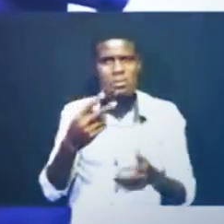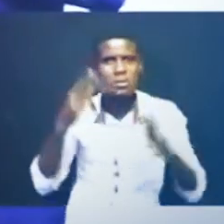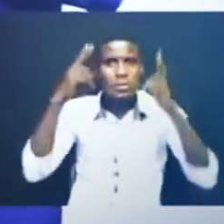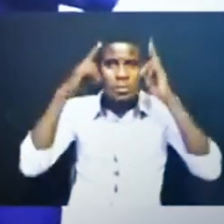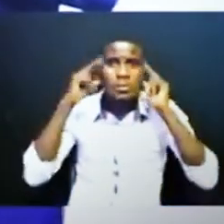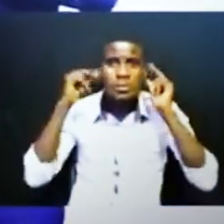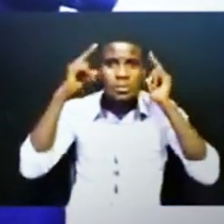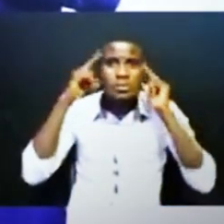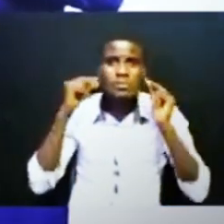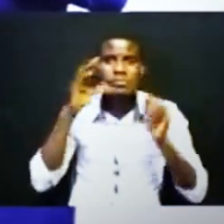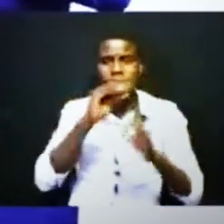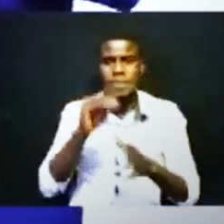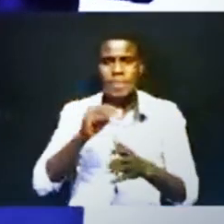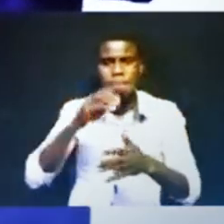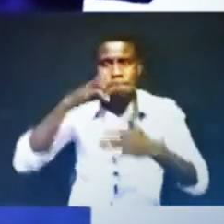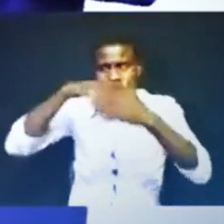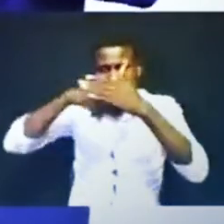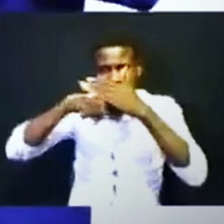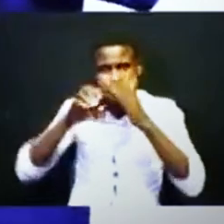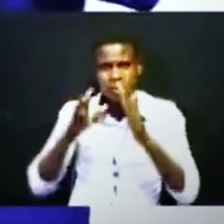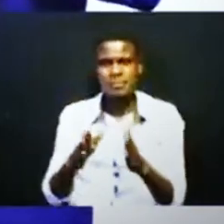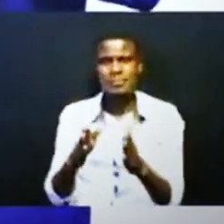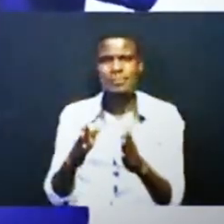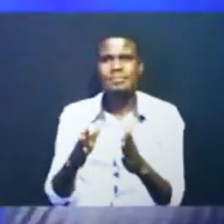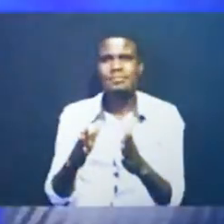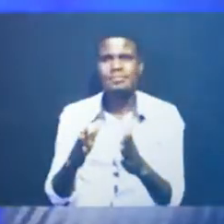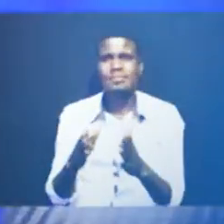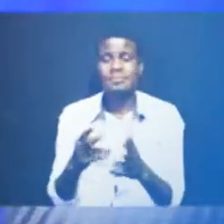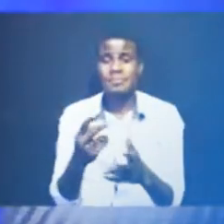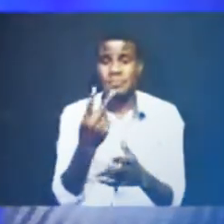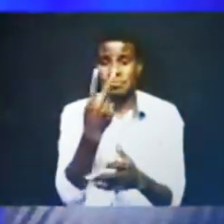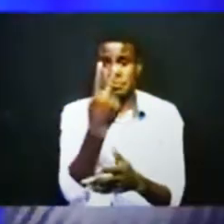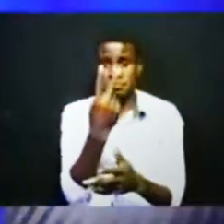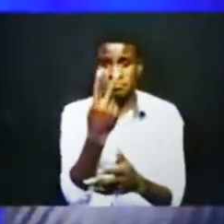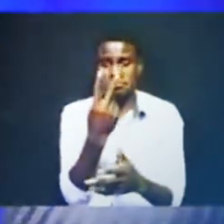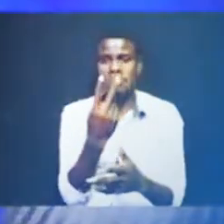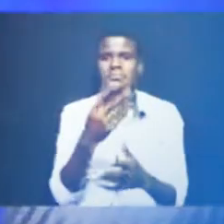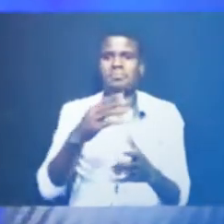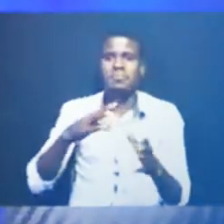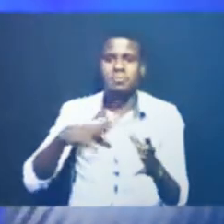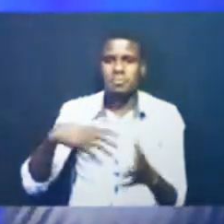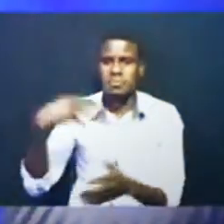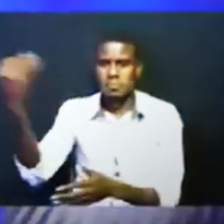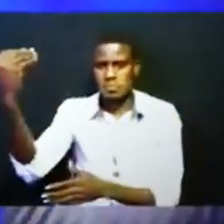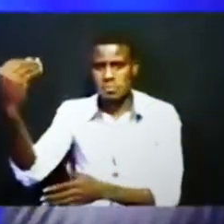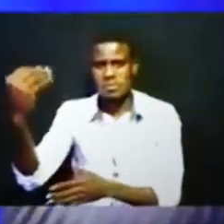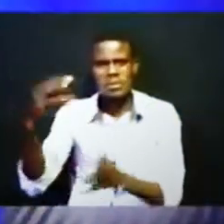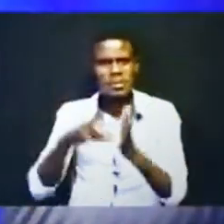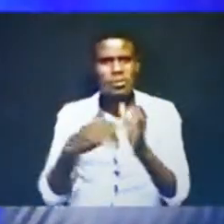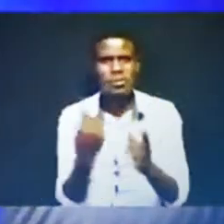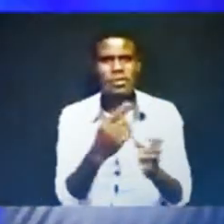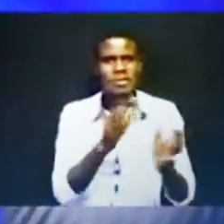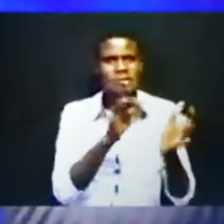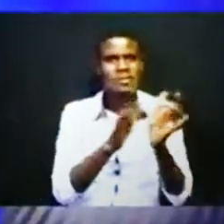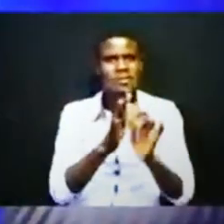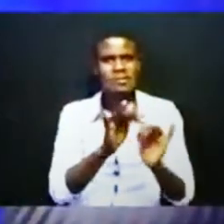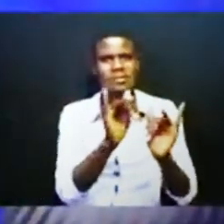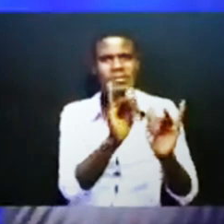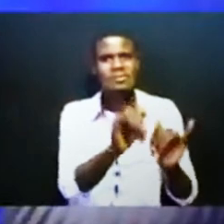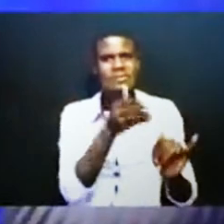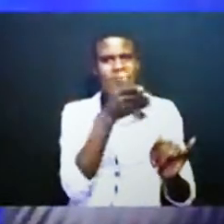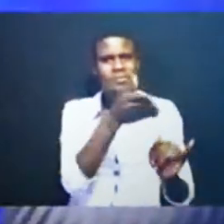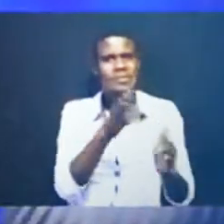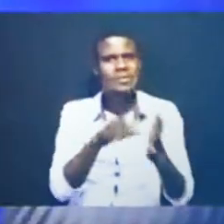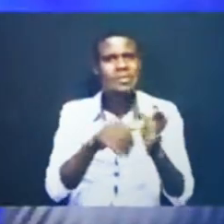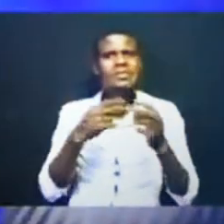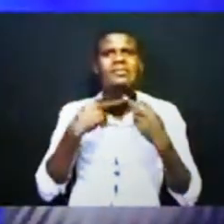the two of them left. And it was only Jesus that remained there. And the Bible says that a